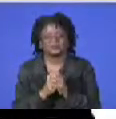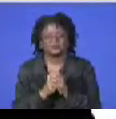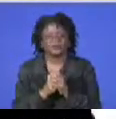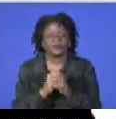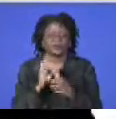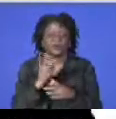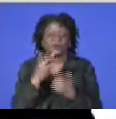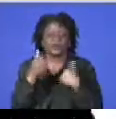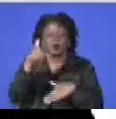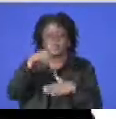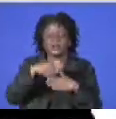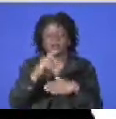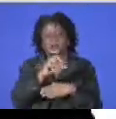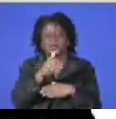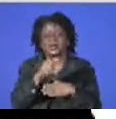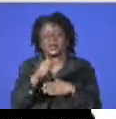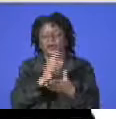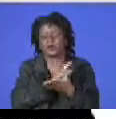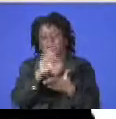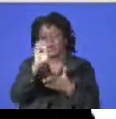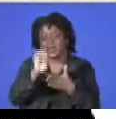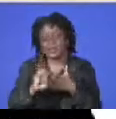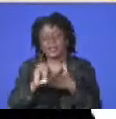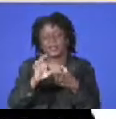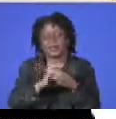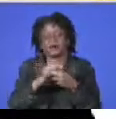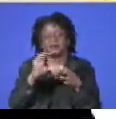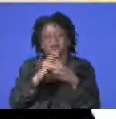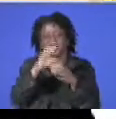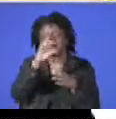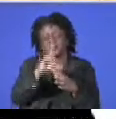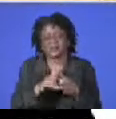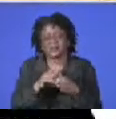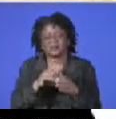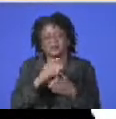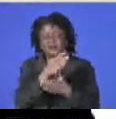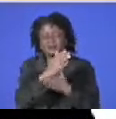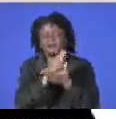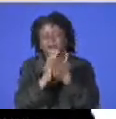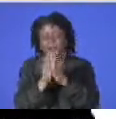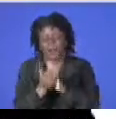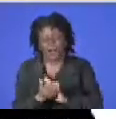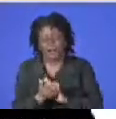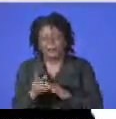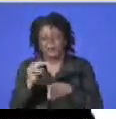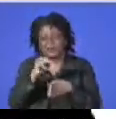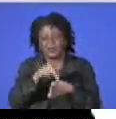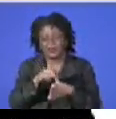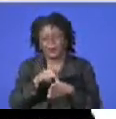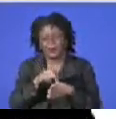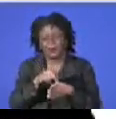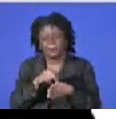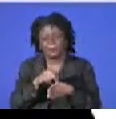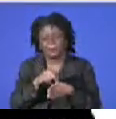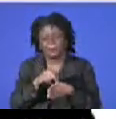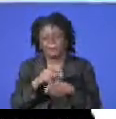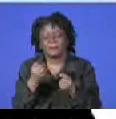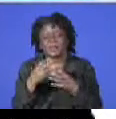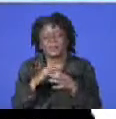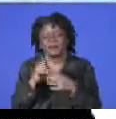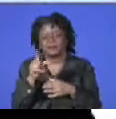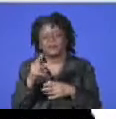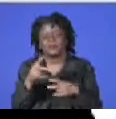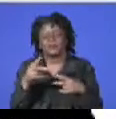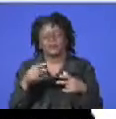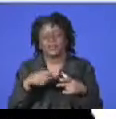another weekend of lockdown, something that's become the norm. I guess many of you then have your